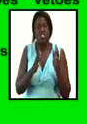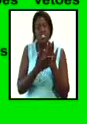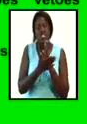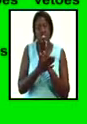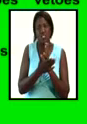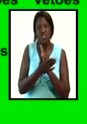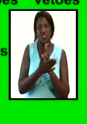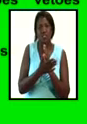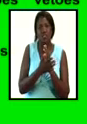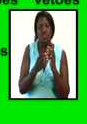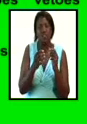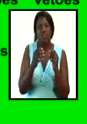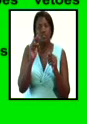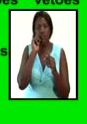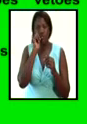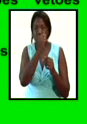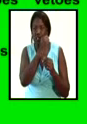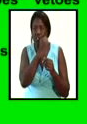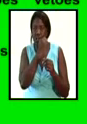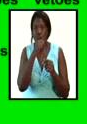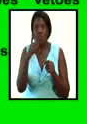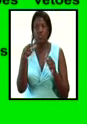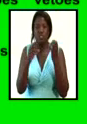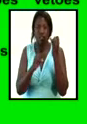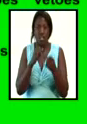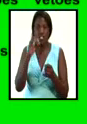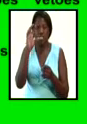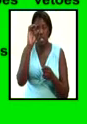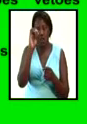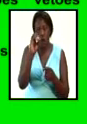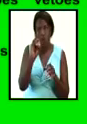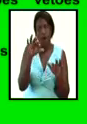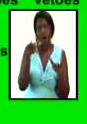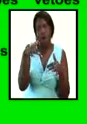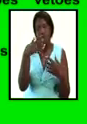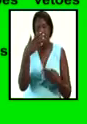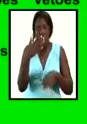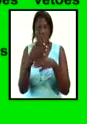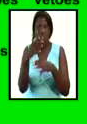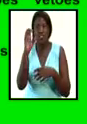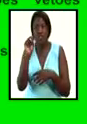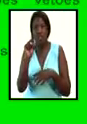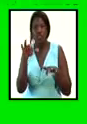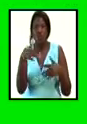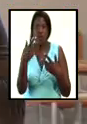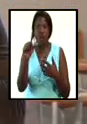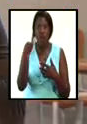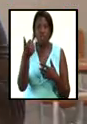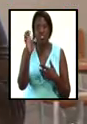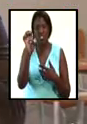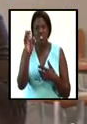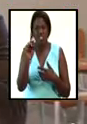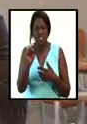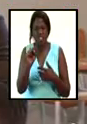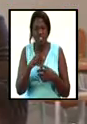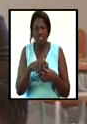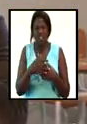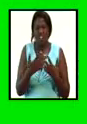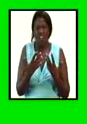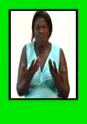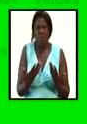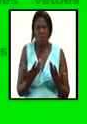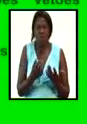Some nouns ending in O are pluralized with an S, while others call for ES.